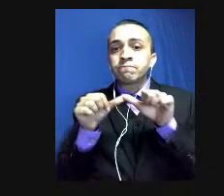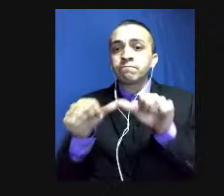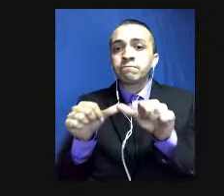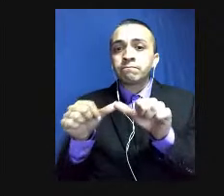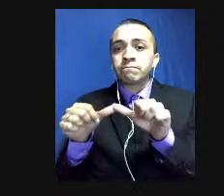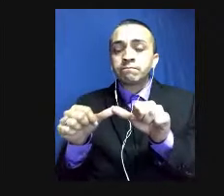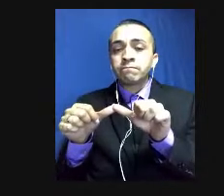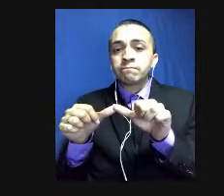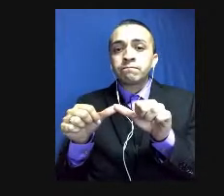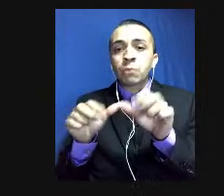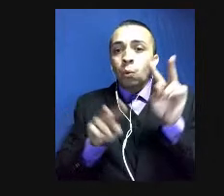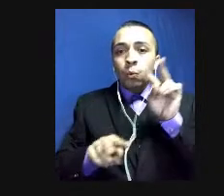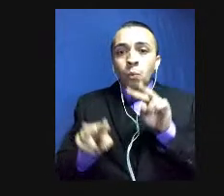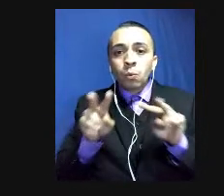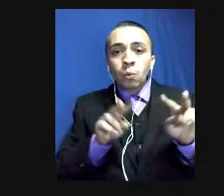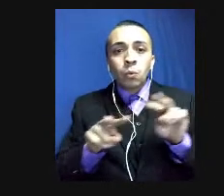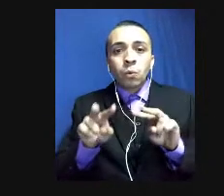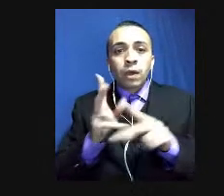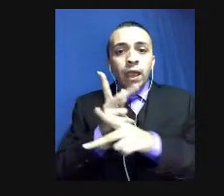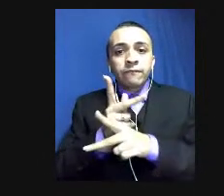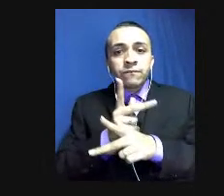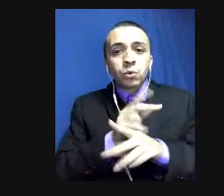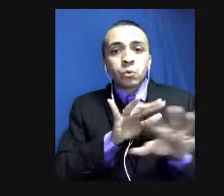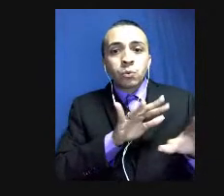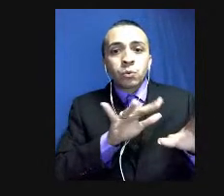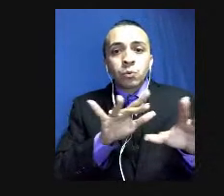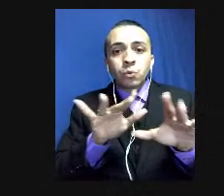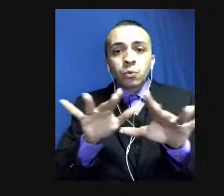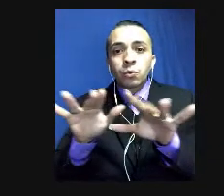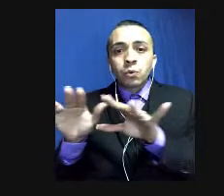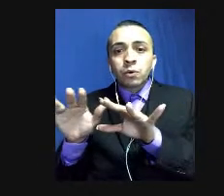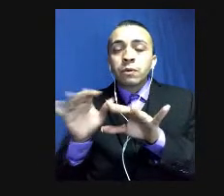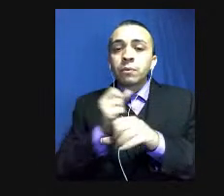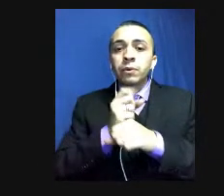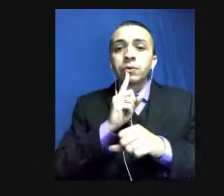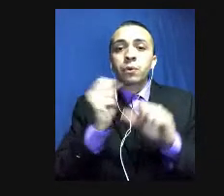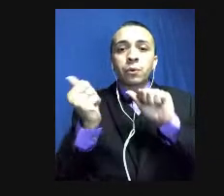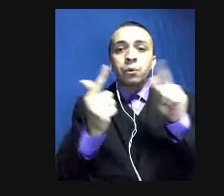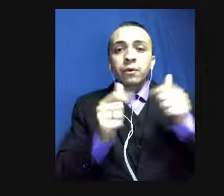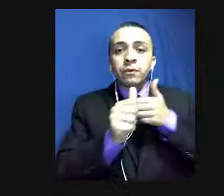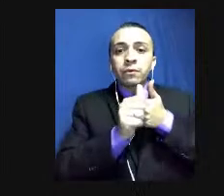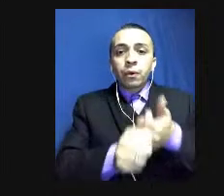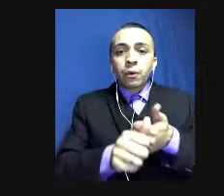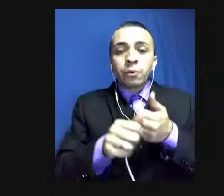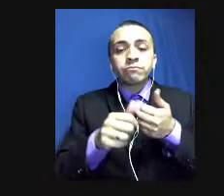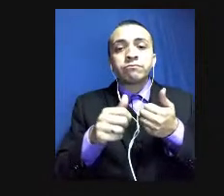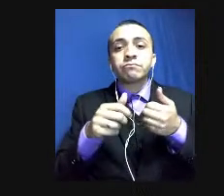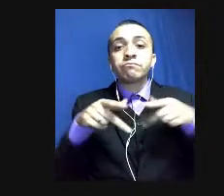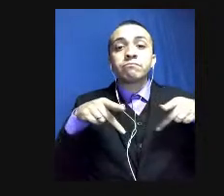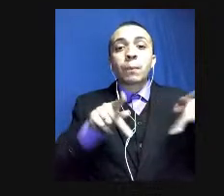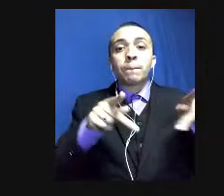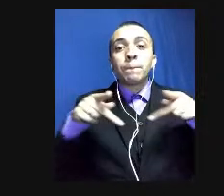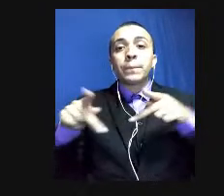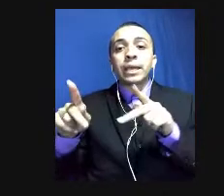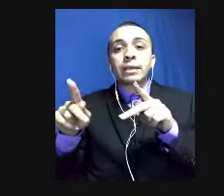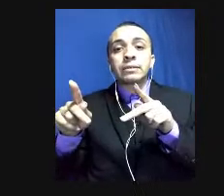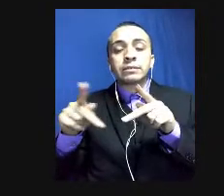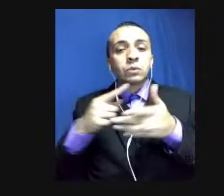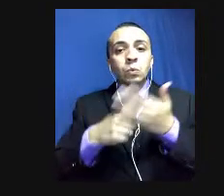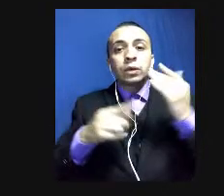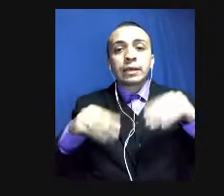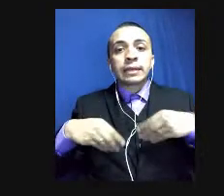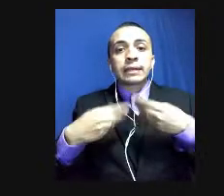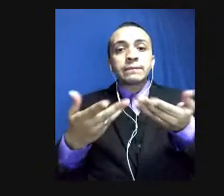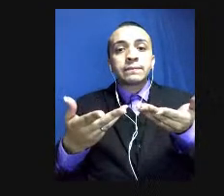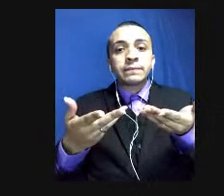just watch with everybody, make sure everybody's abiding by the permits that are being issued. The one thing I can suggest to